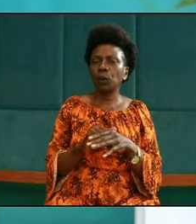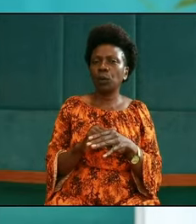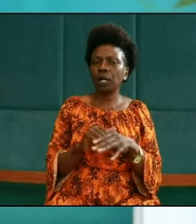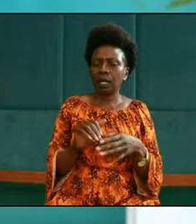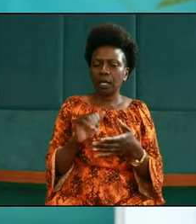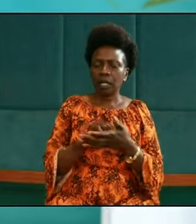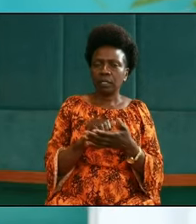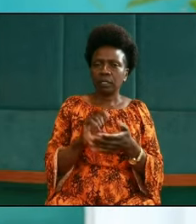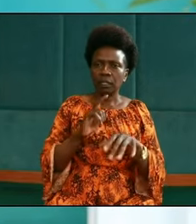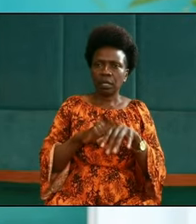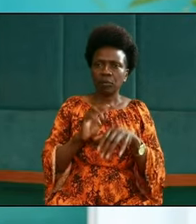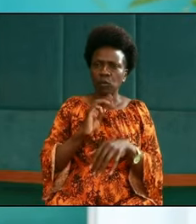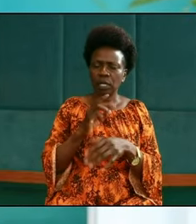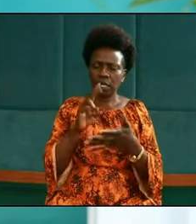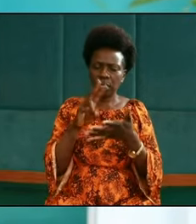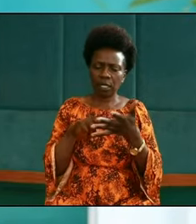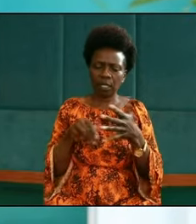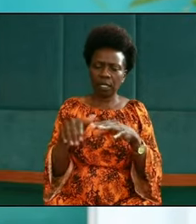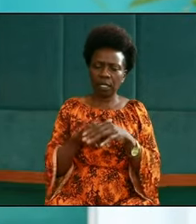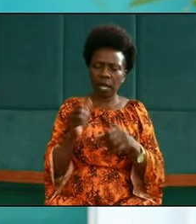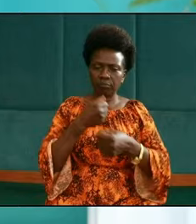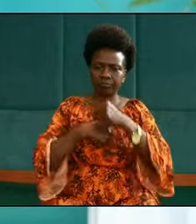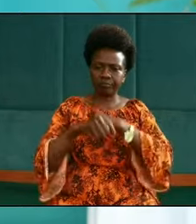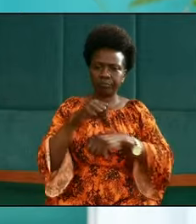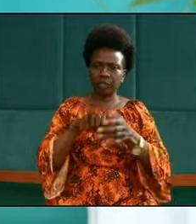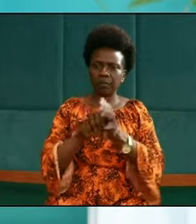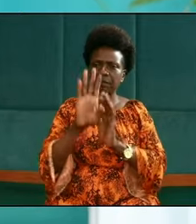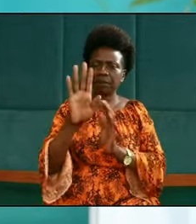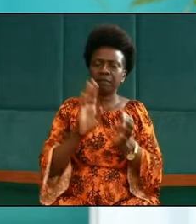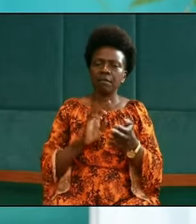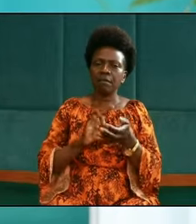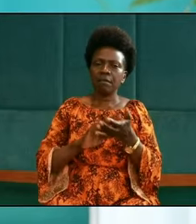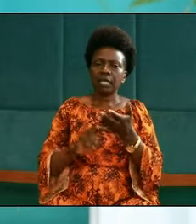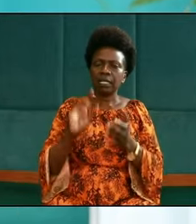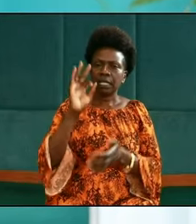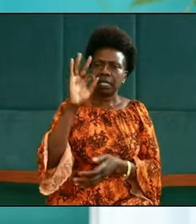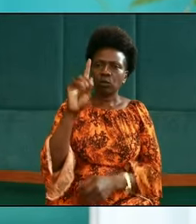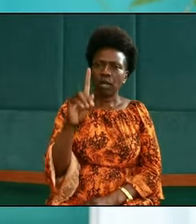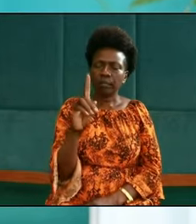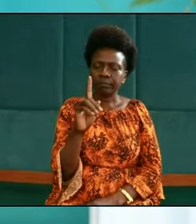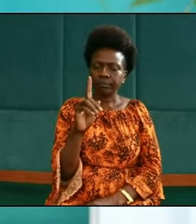when we read in Acts chapter 5, verse